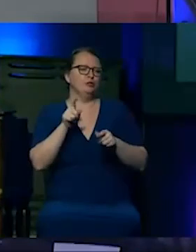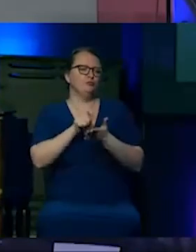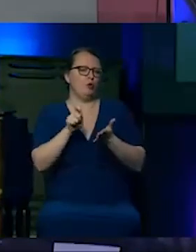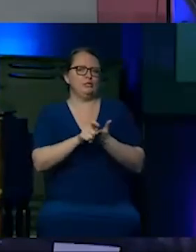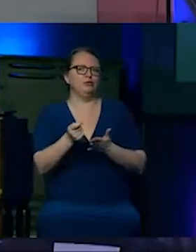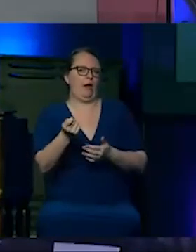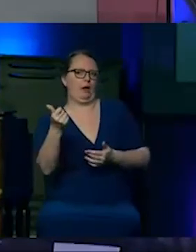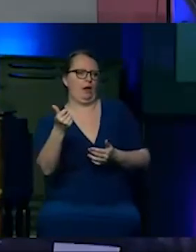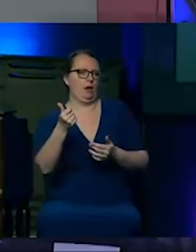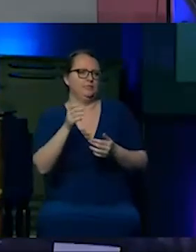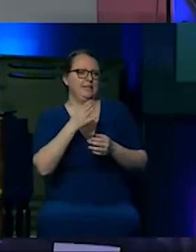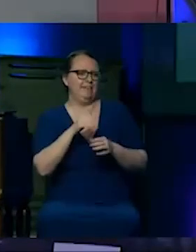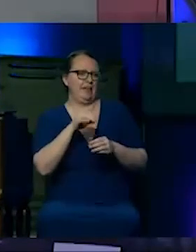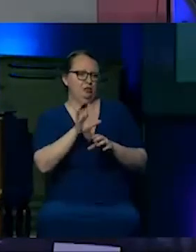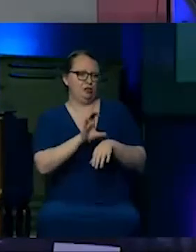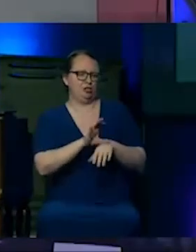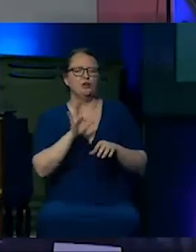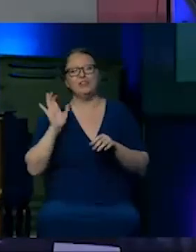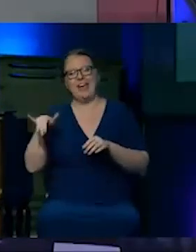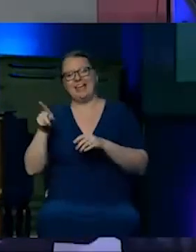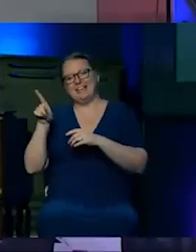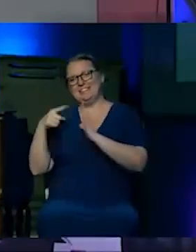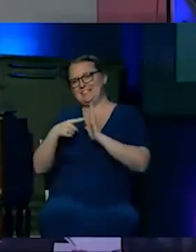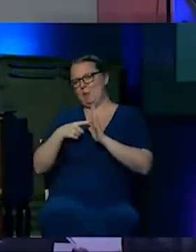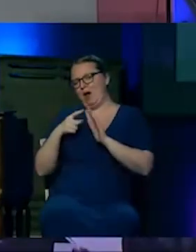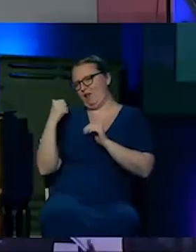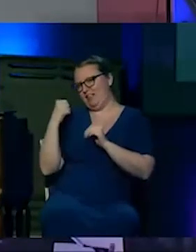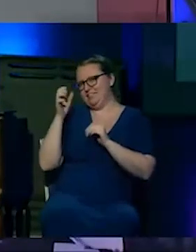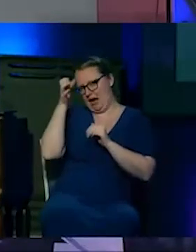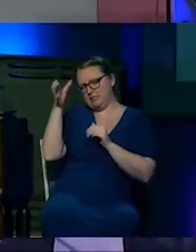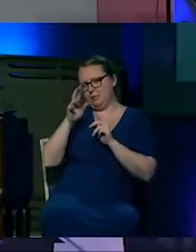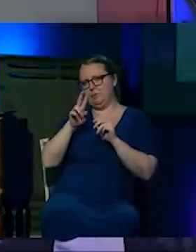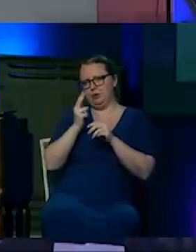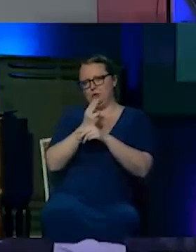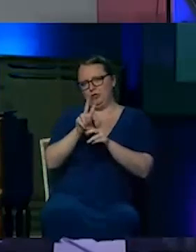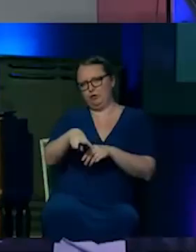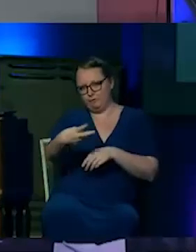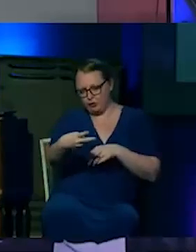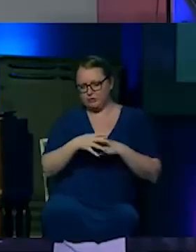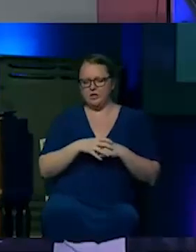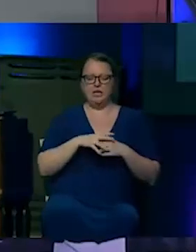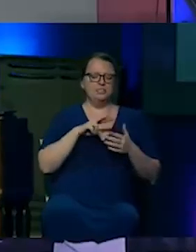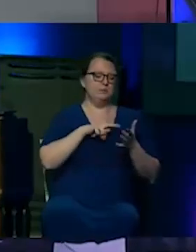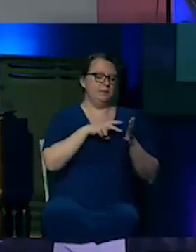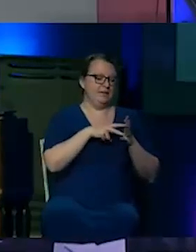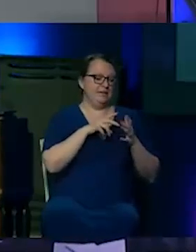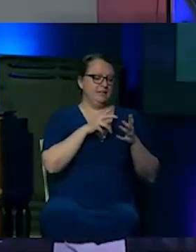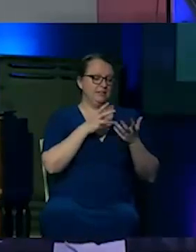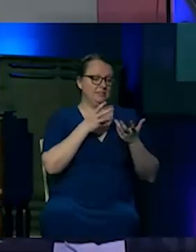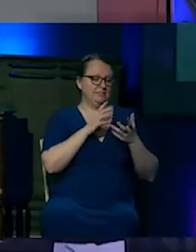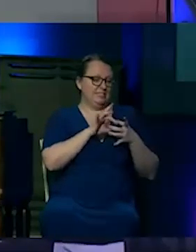right? So this is an example of how this is used in reverse. The meaning changed because it's attached to people and communities,